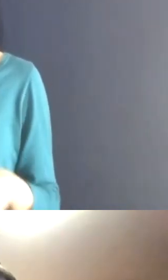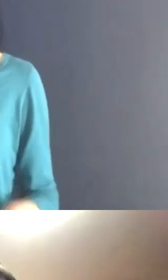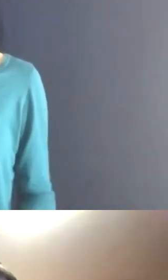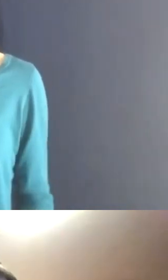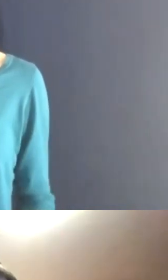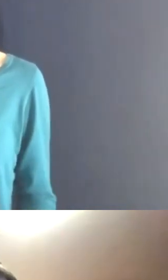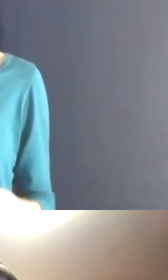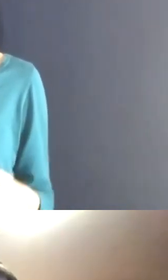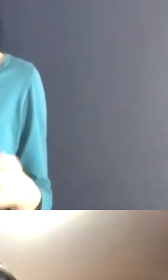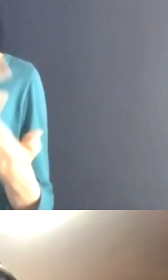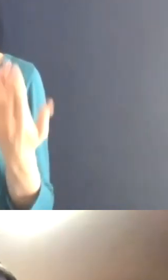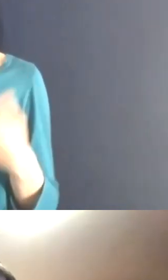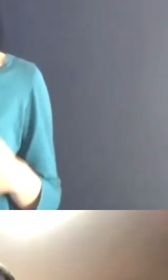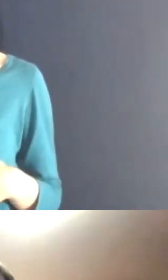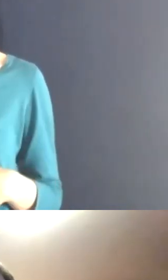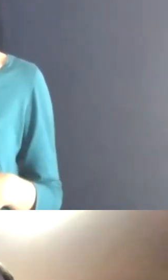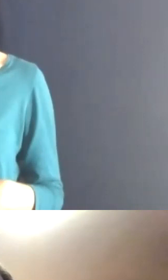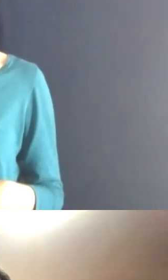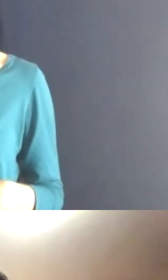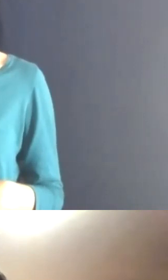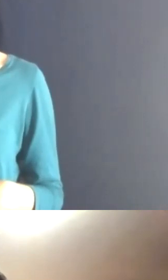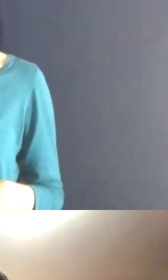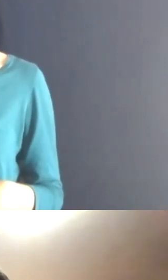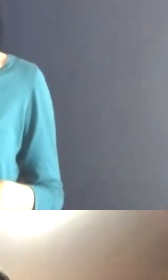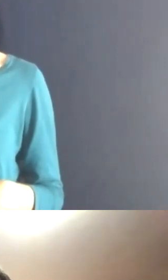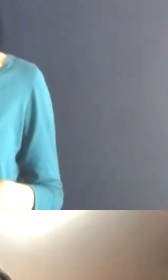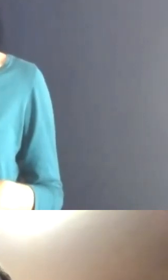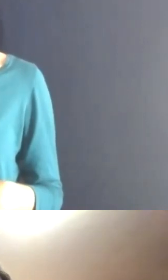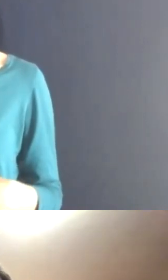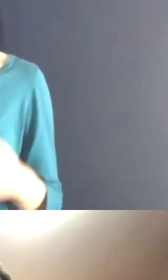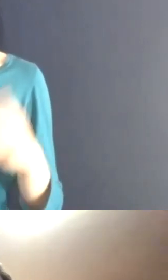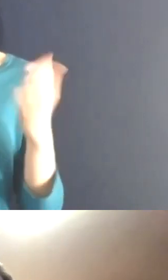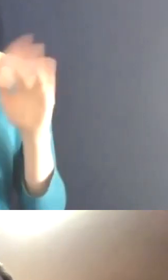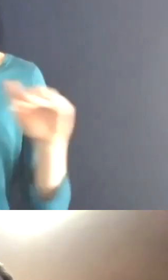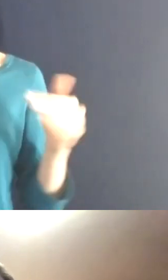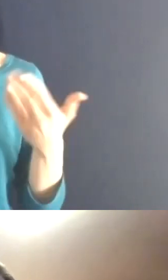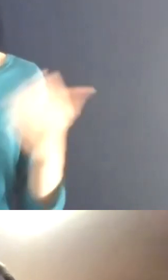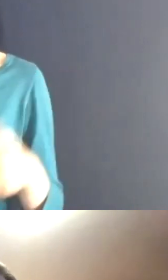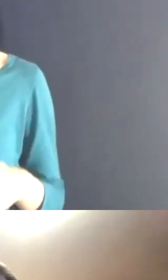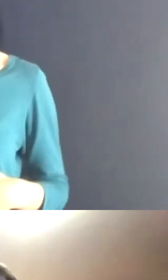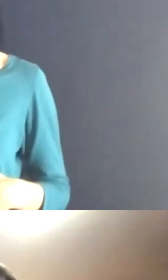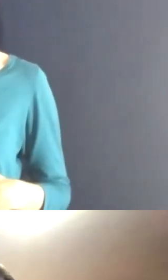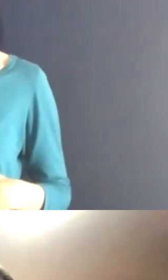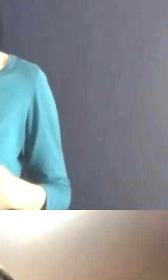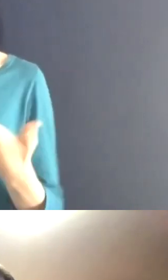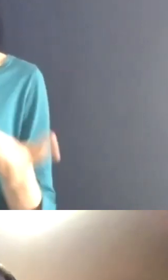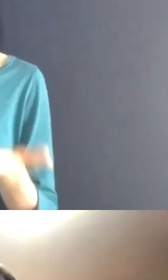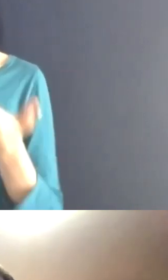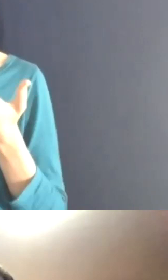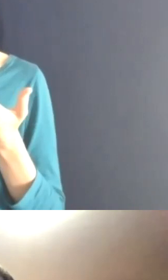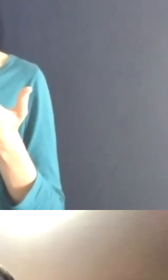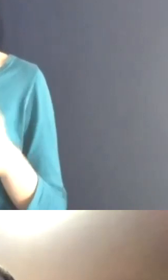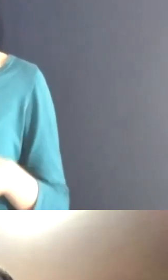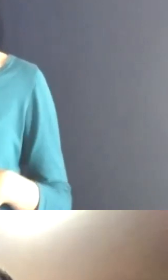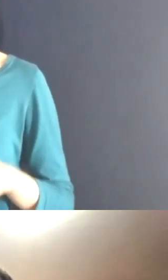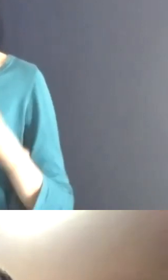were at OBH, some children's services did require provision of services in